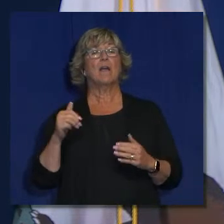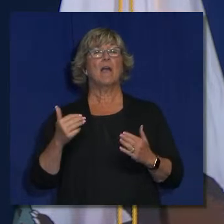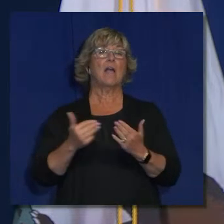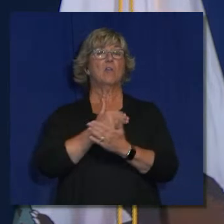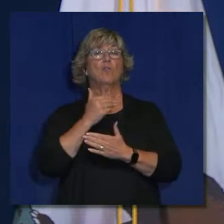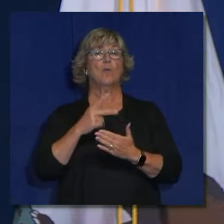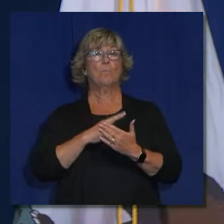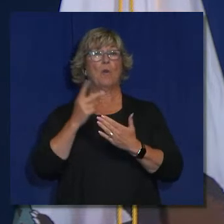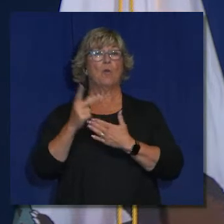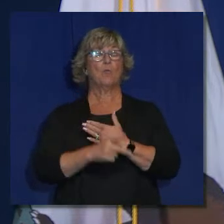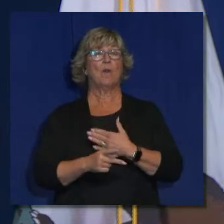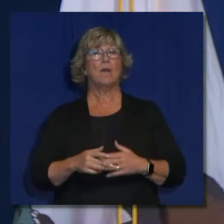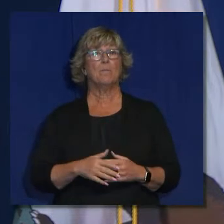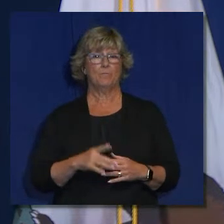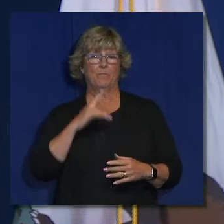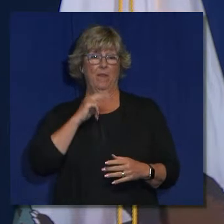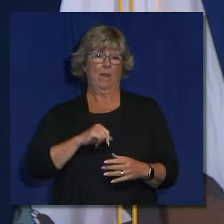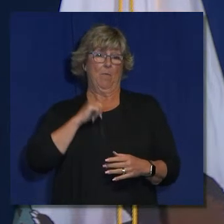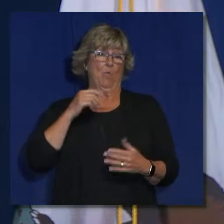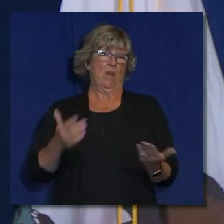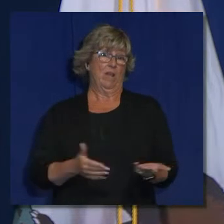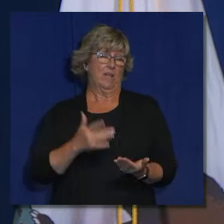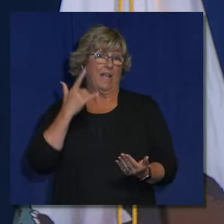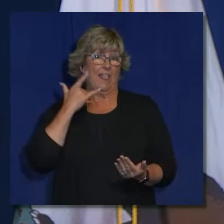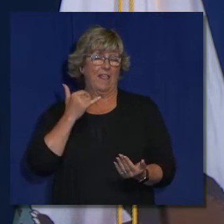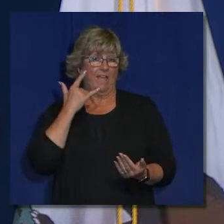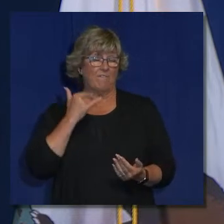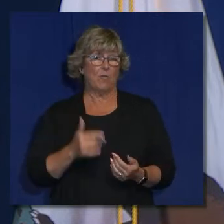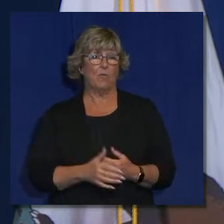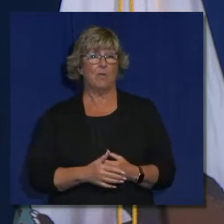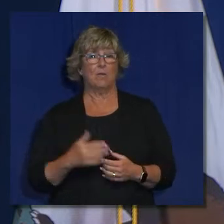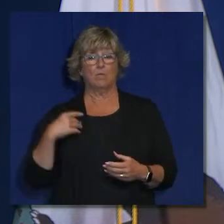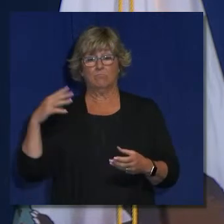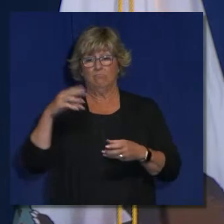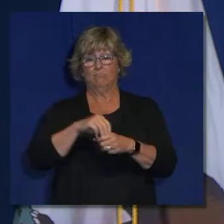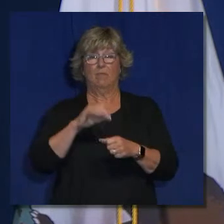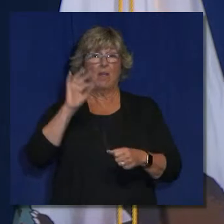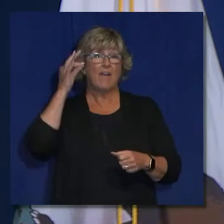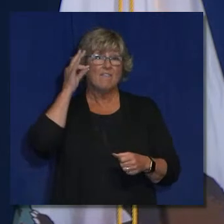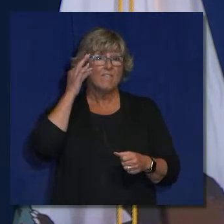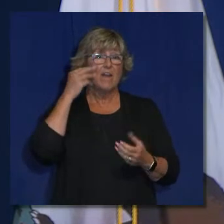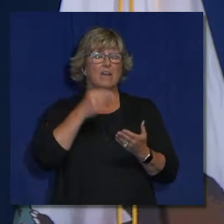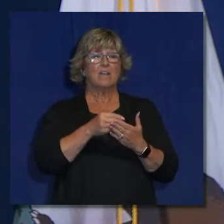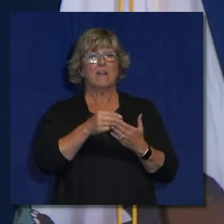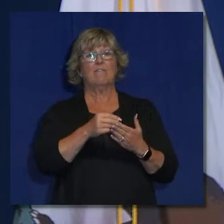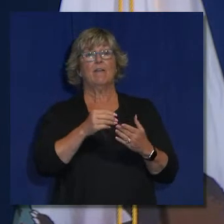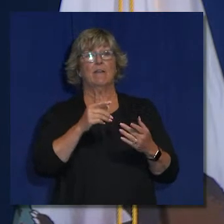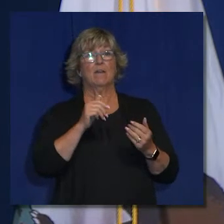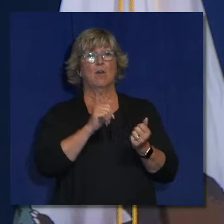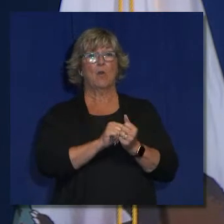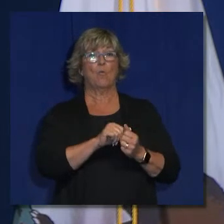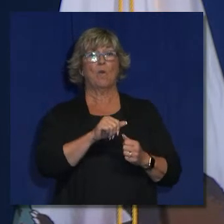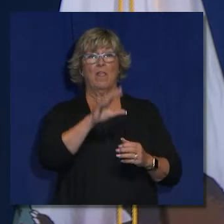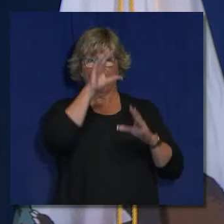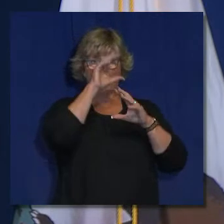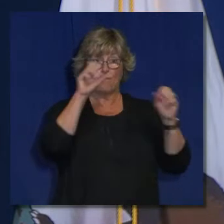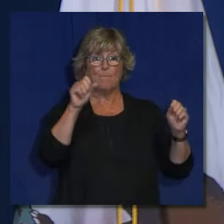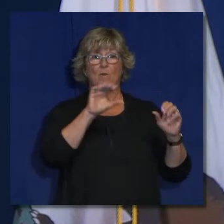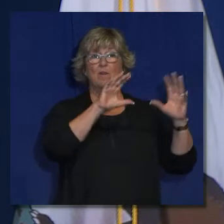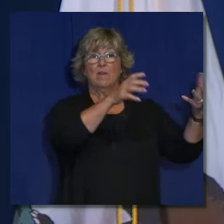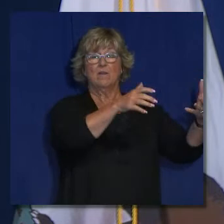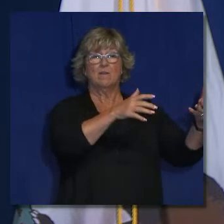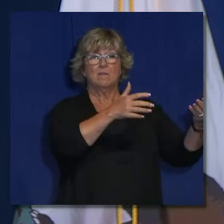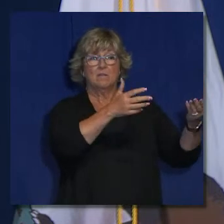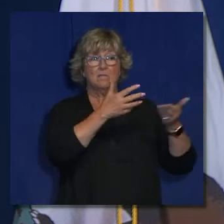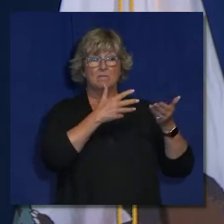novel program. And I'm really proud of California. We engaged with the federal government, working very closely with the Biden administration on